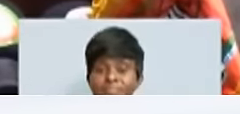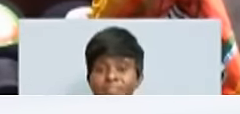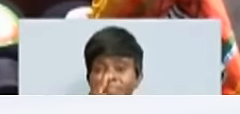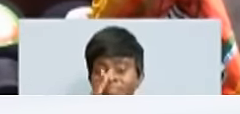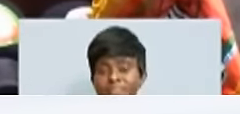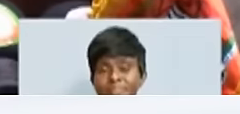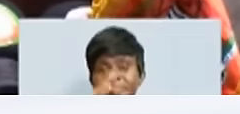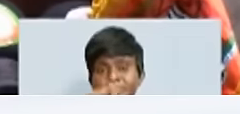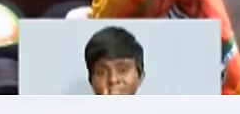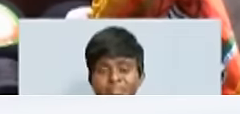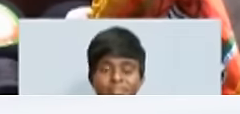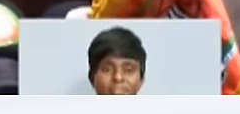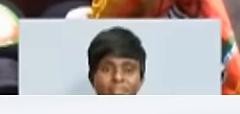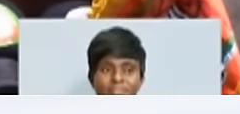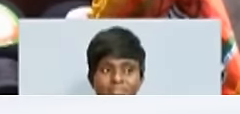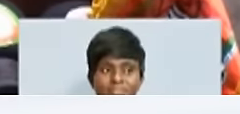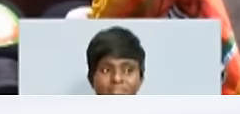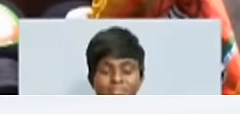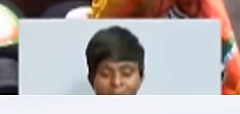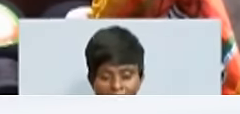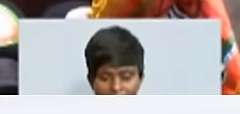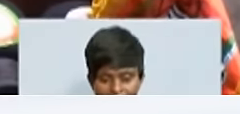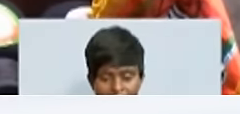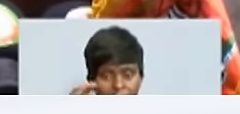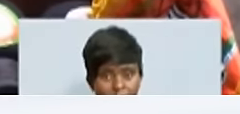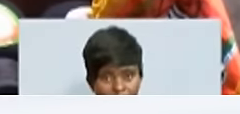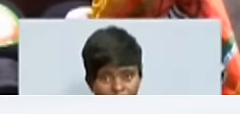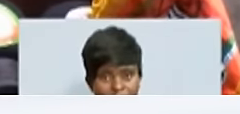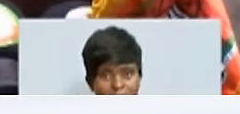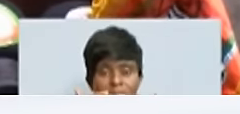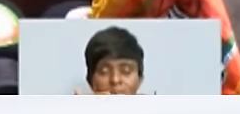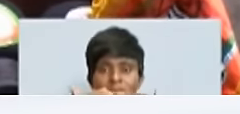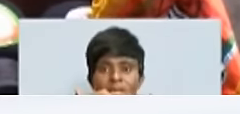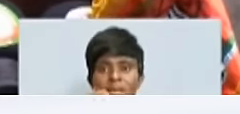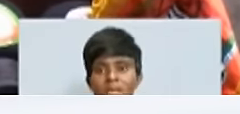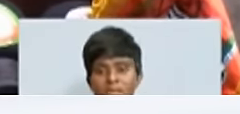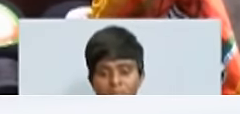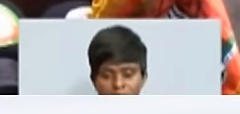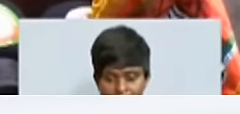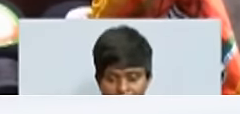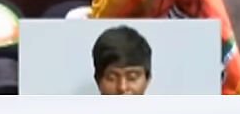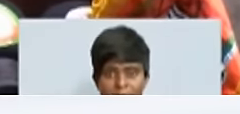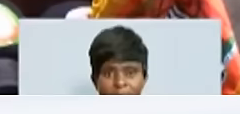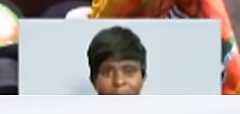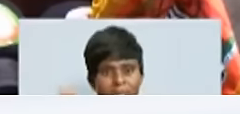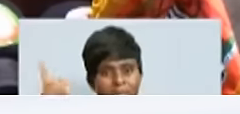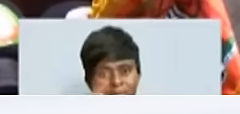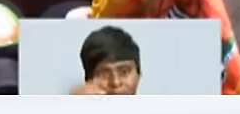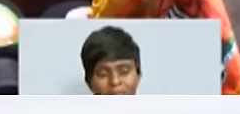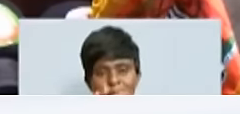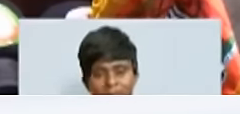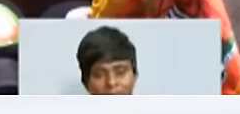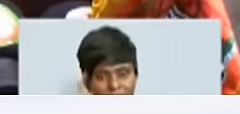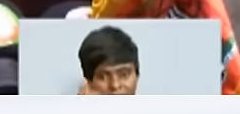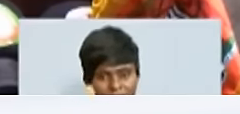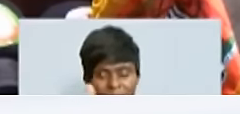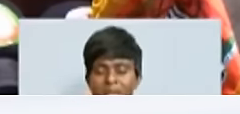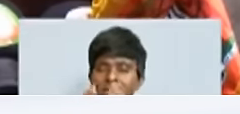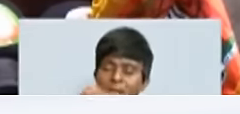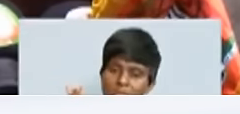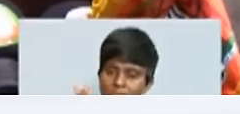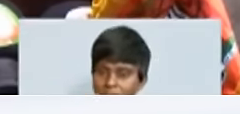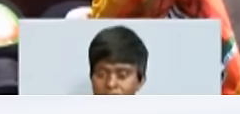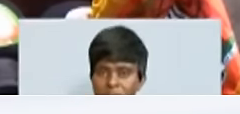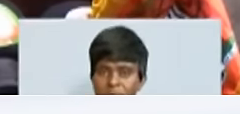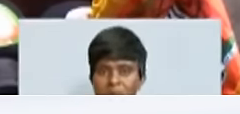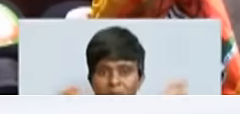Madam Speaker, may we also take this opportunity to thank our women and youth across the country for turning out in huge